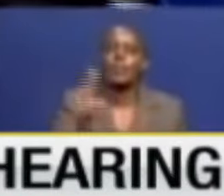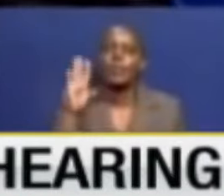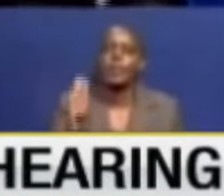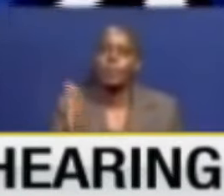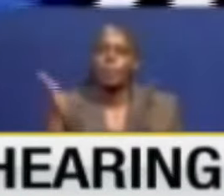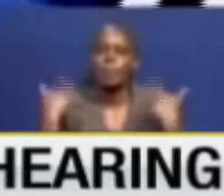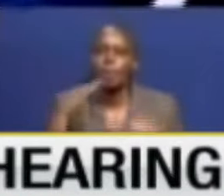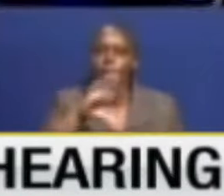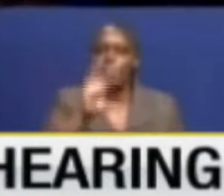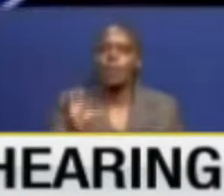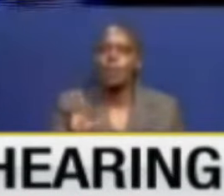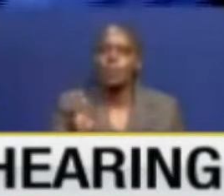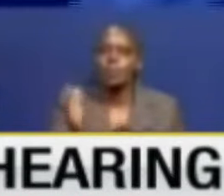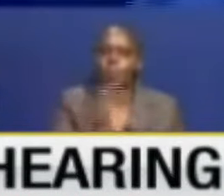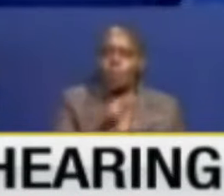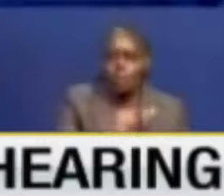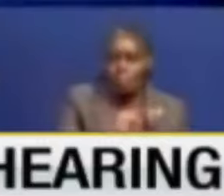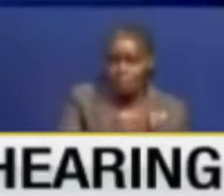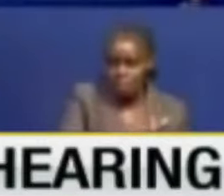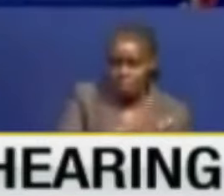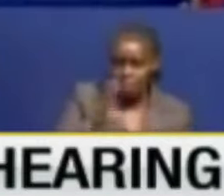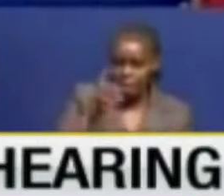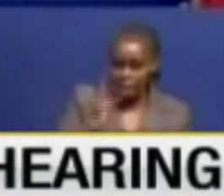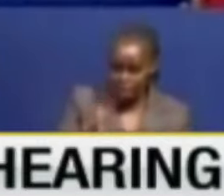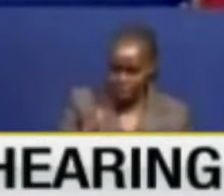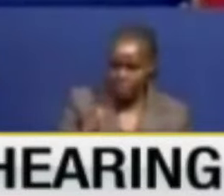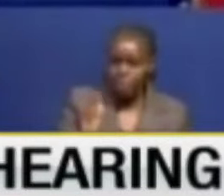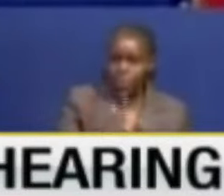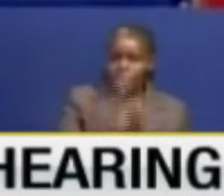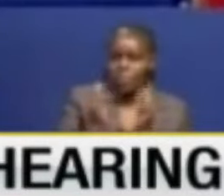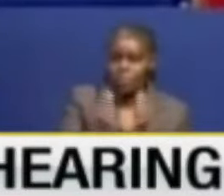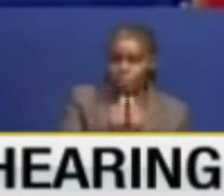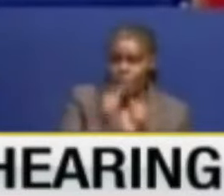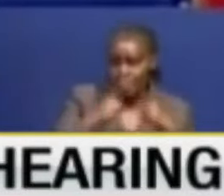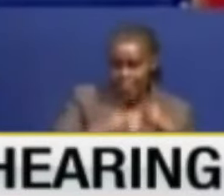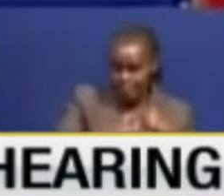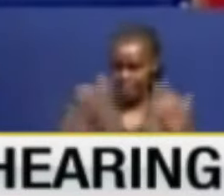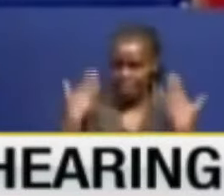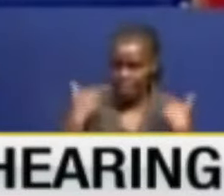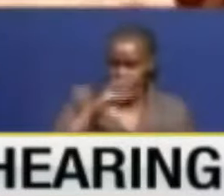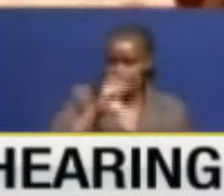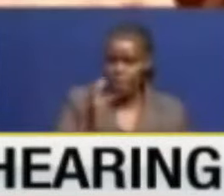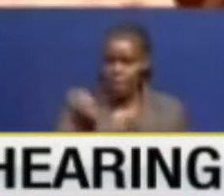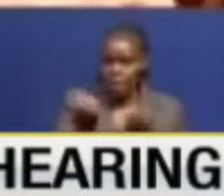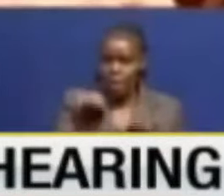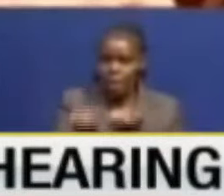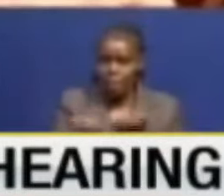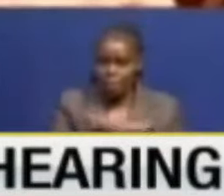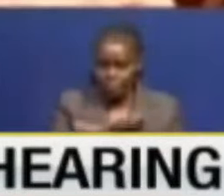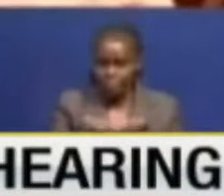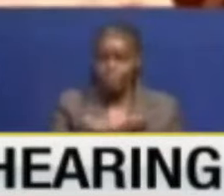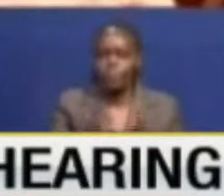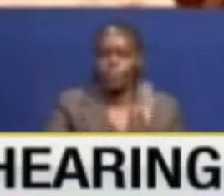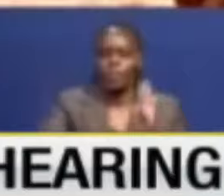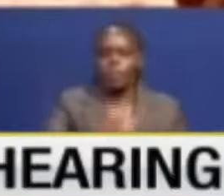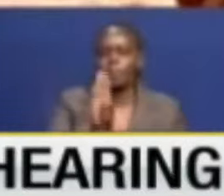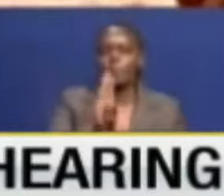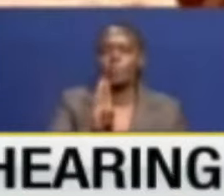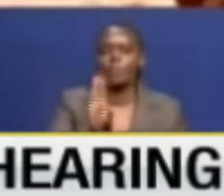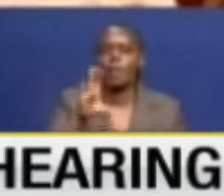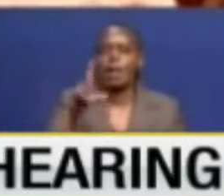of the Meru County Revenue Board Act and Section 10(6) of the Meru County Investment and Development Corporation